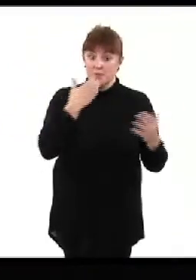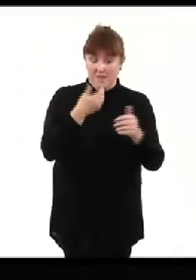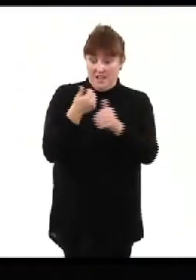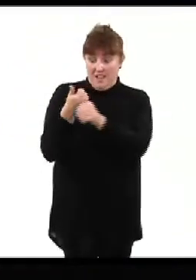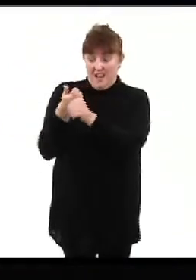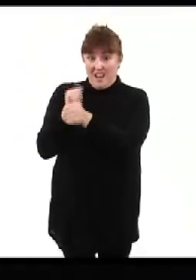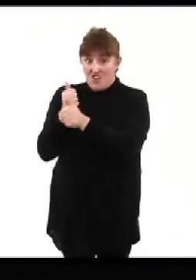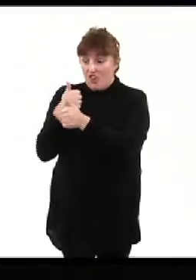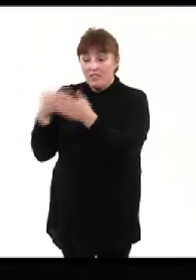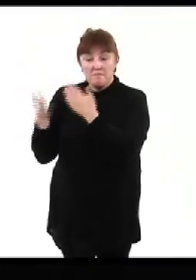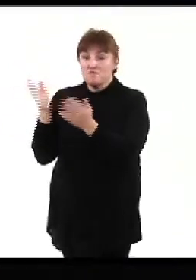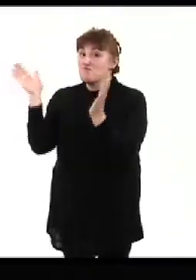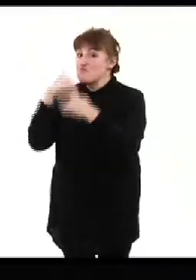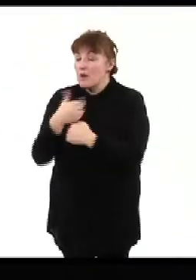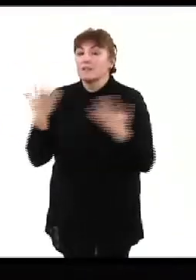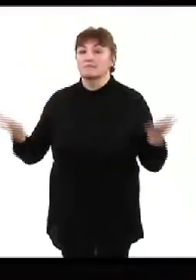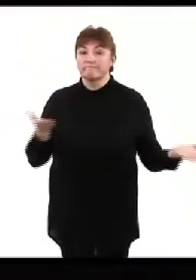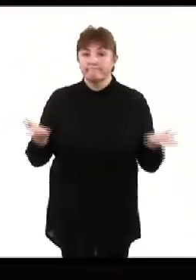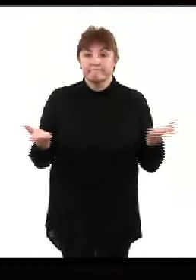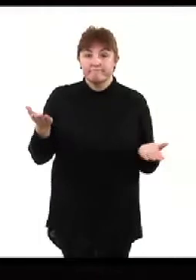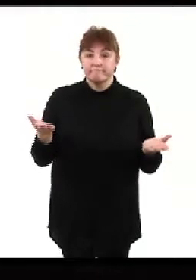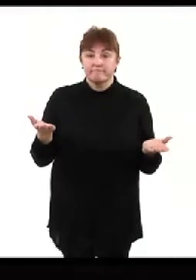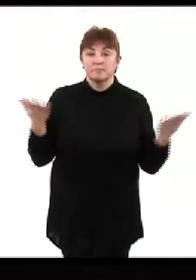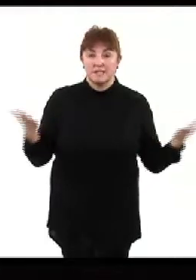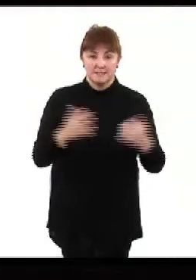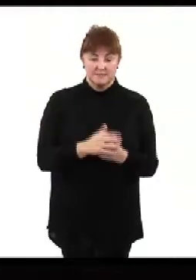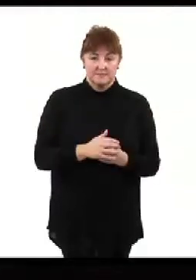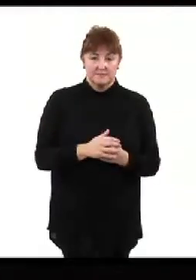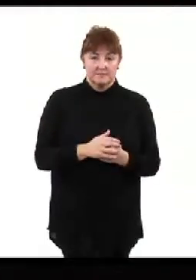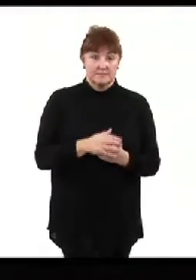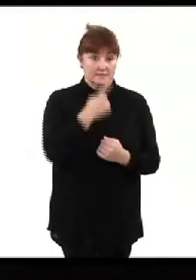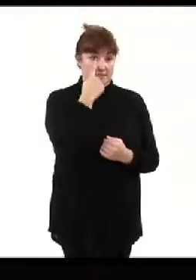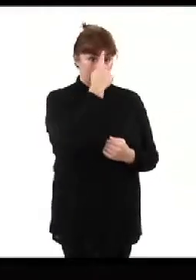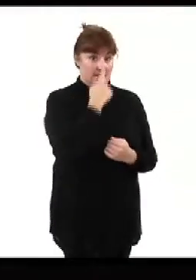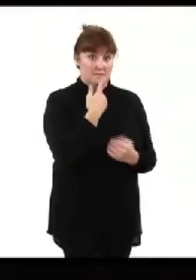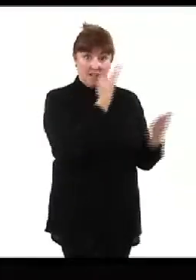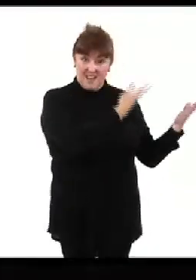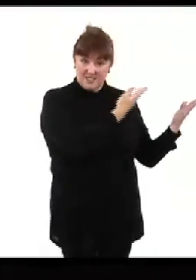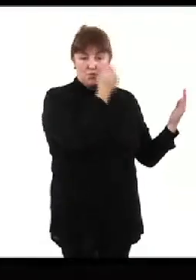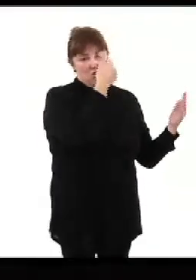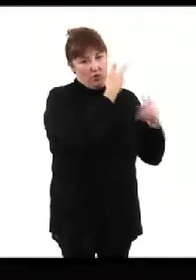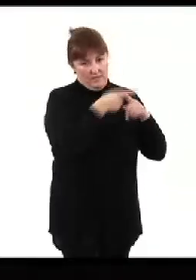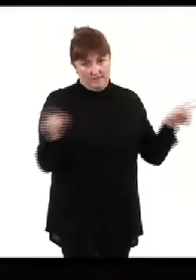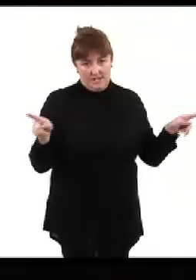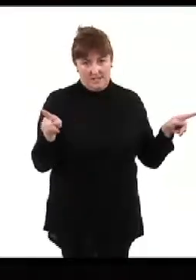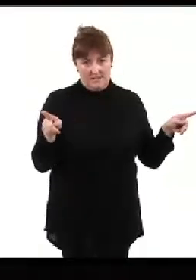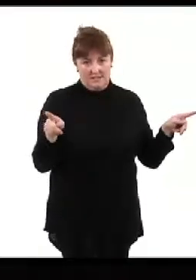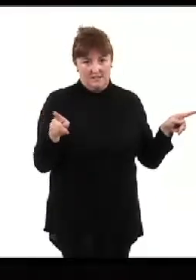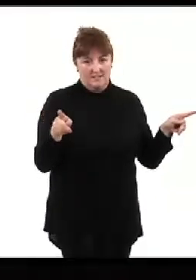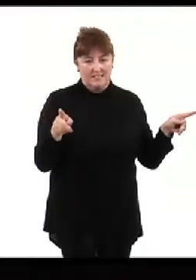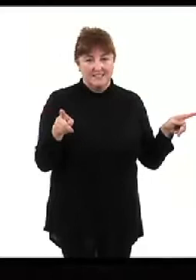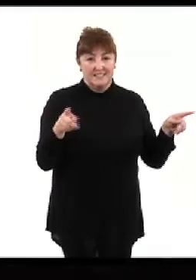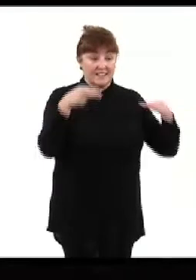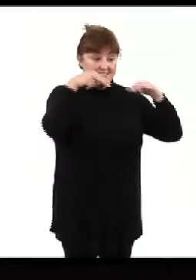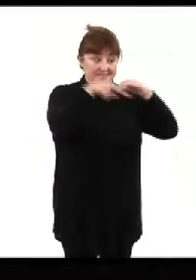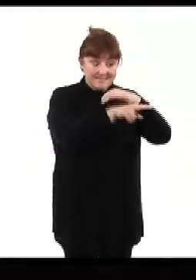this handling kind of iconicity? This is a little bit different image. It's the color palette for pet. And if